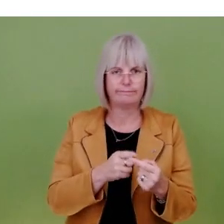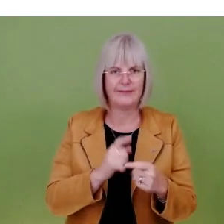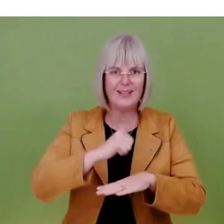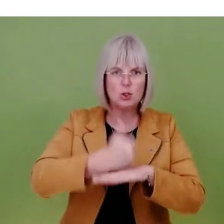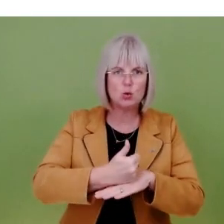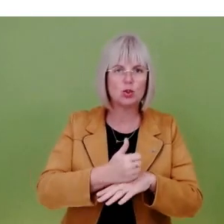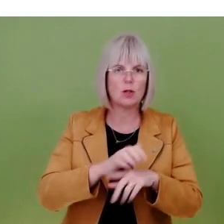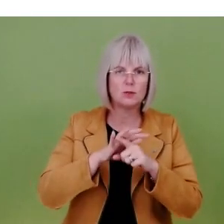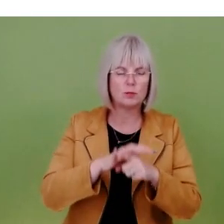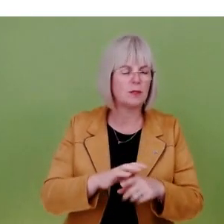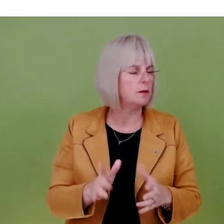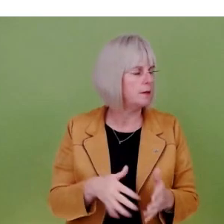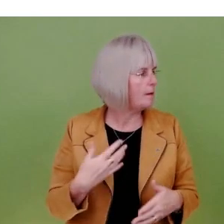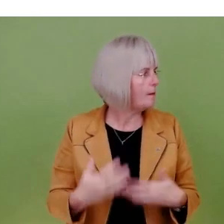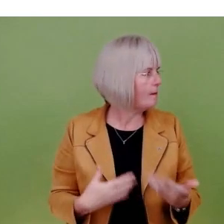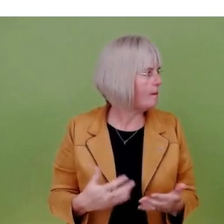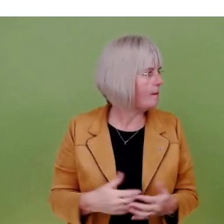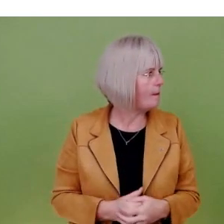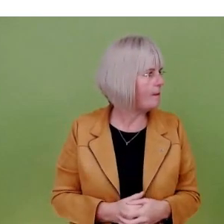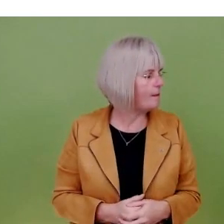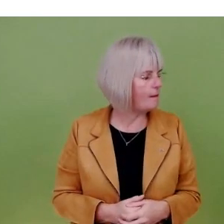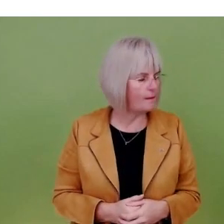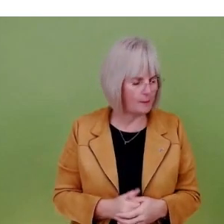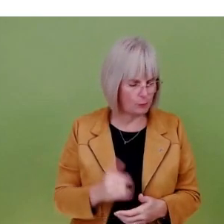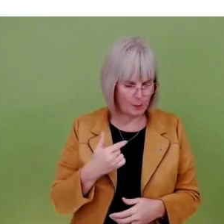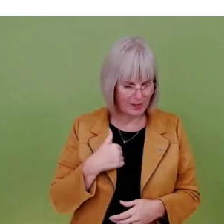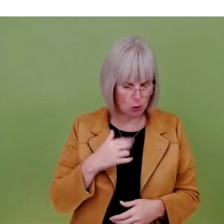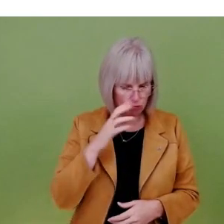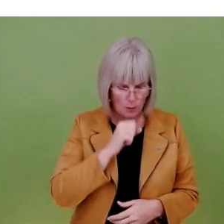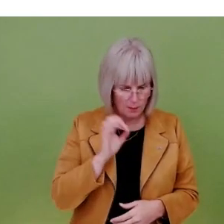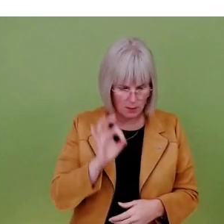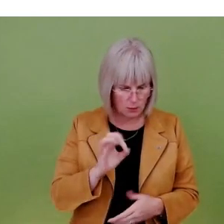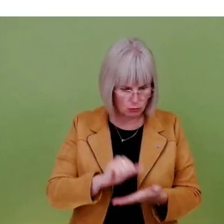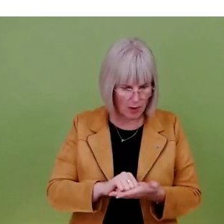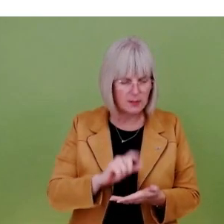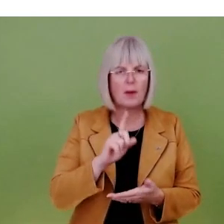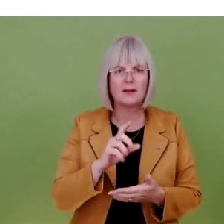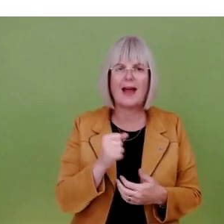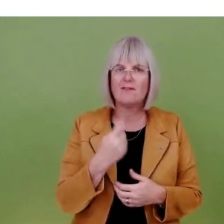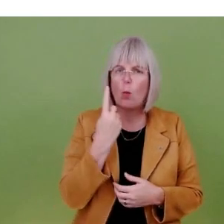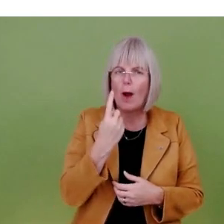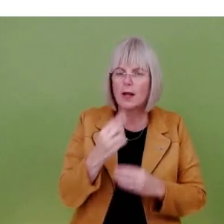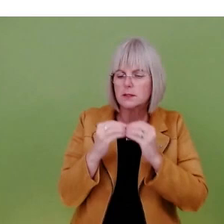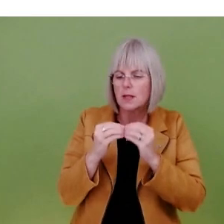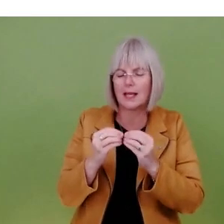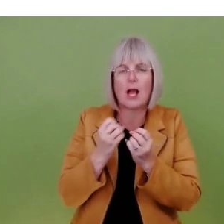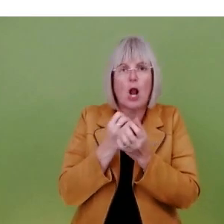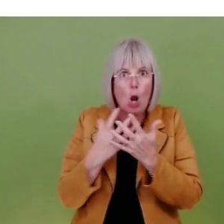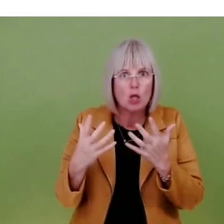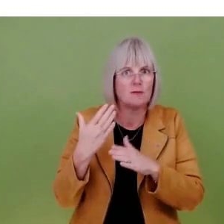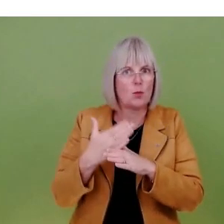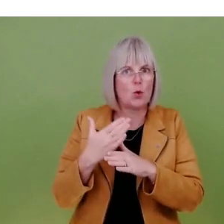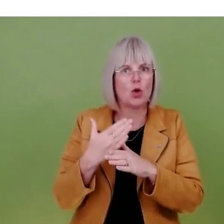Oh gosh, I'm sorry. I don't think I've even remembered it properly, but there's a TIDE study that have done a lot of work working with people, staff